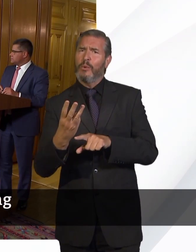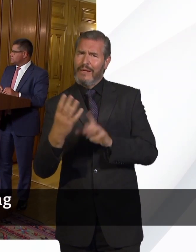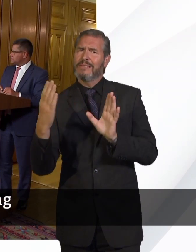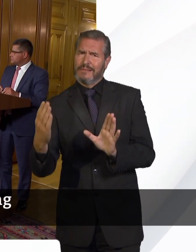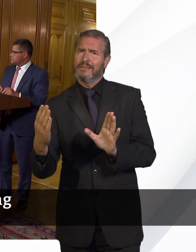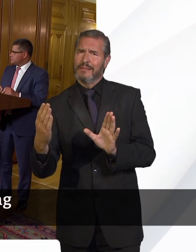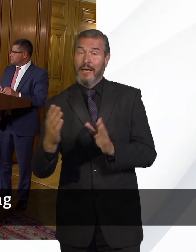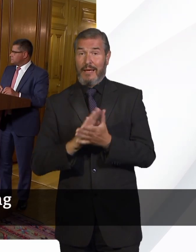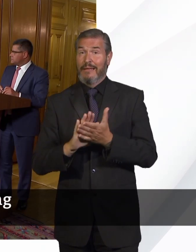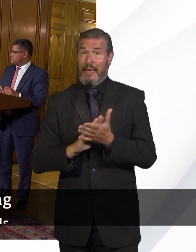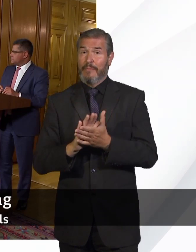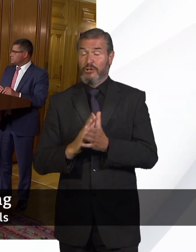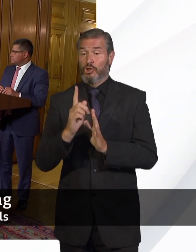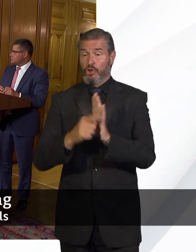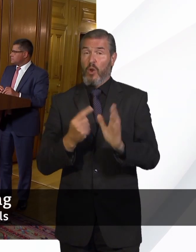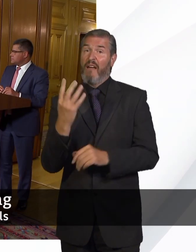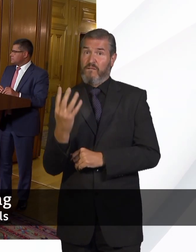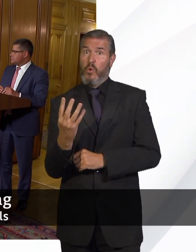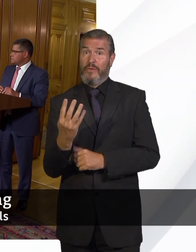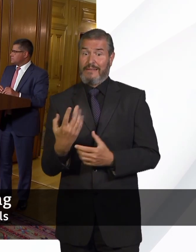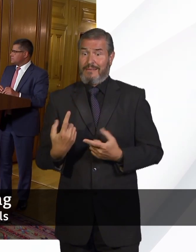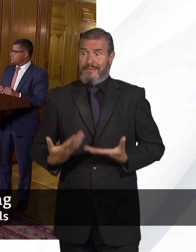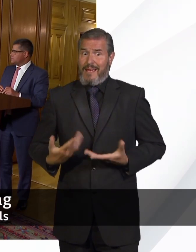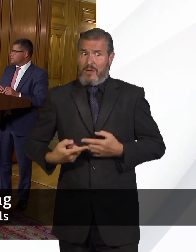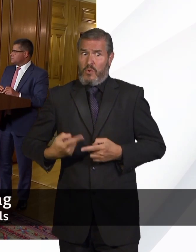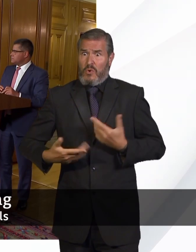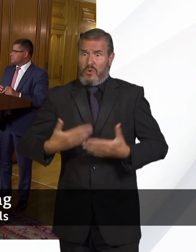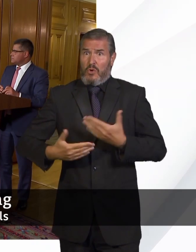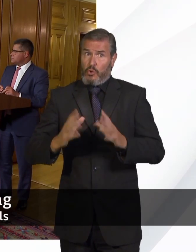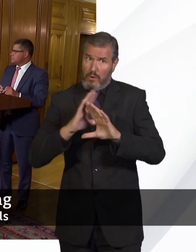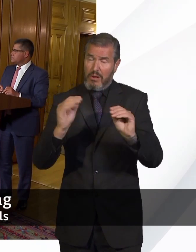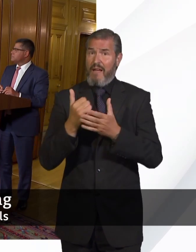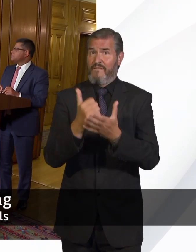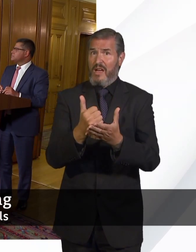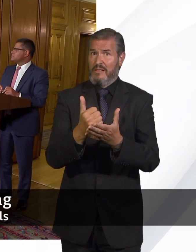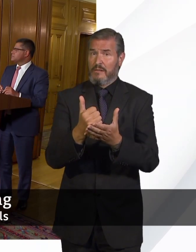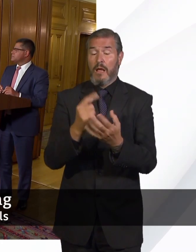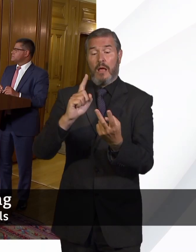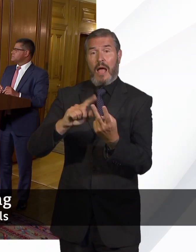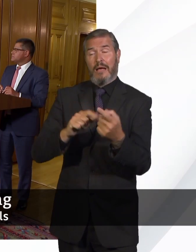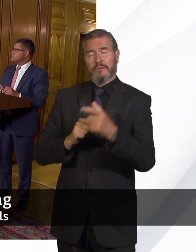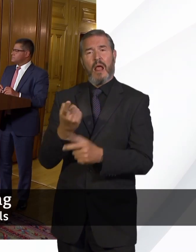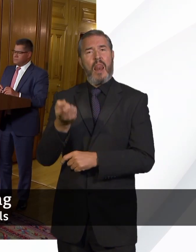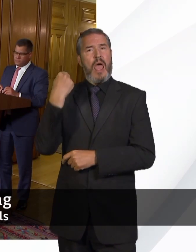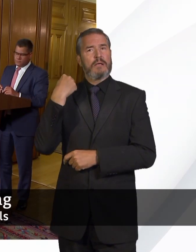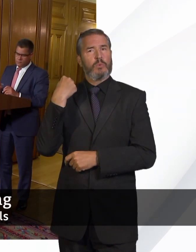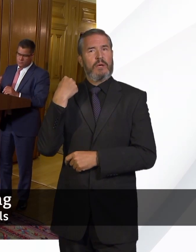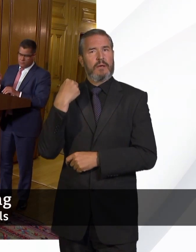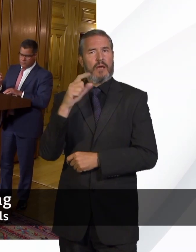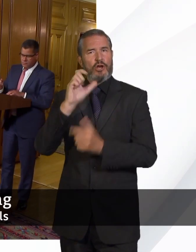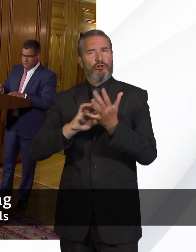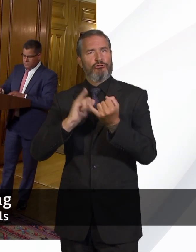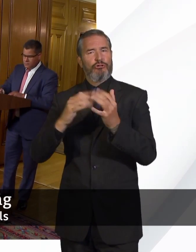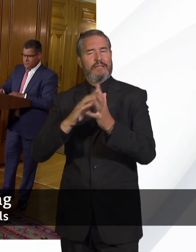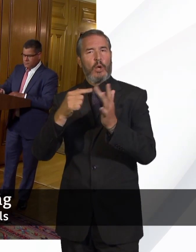pretty much imminently for the July the 4th deadline? And secondly, Professor Chris Whitty said last week that the 2-metre rule